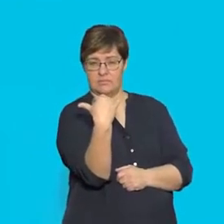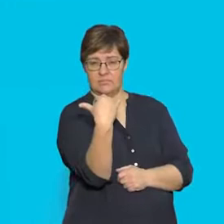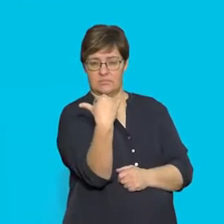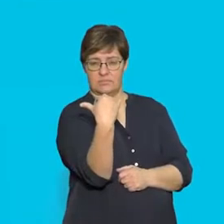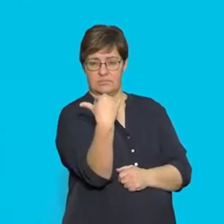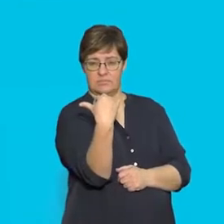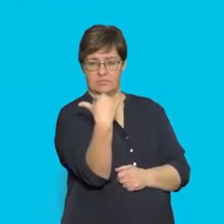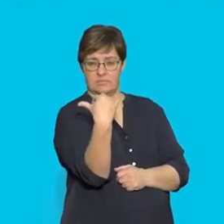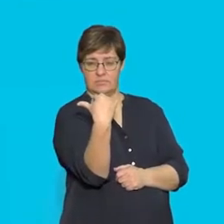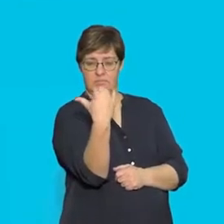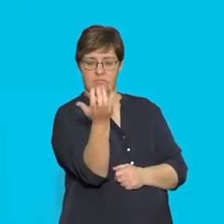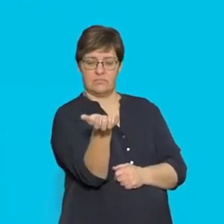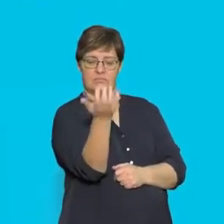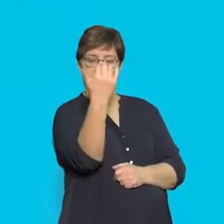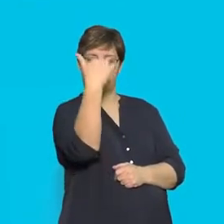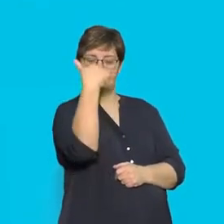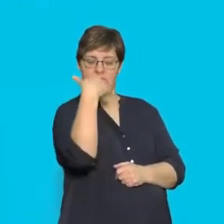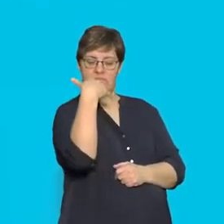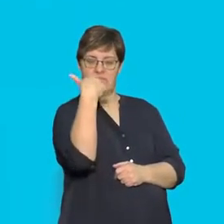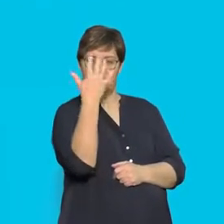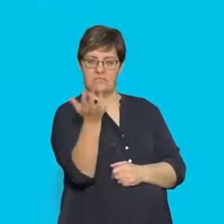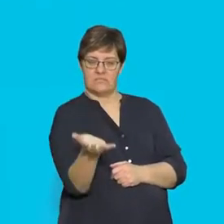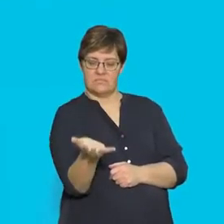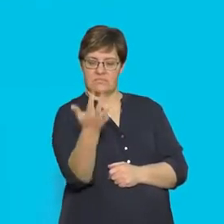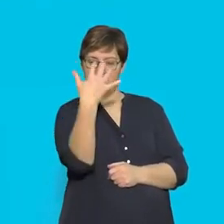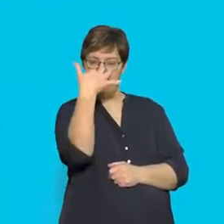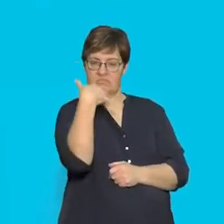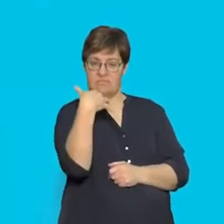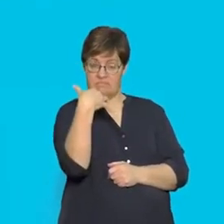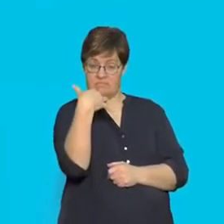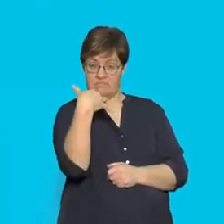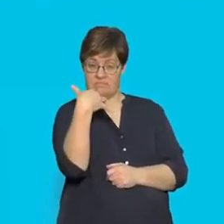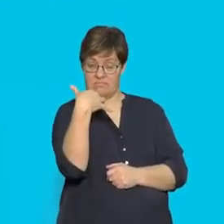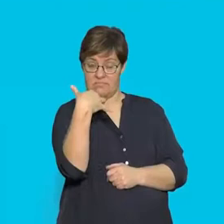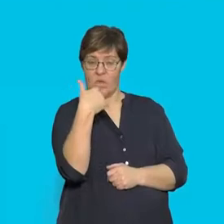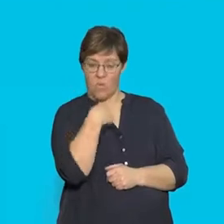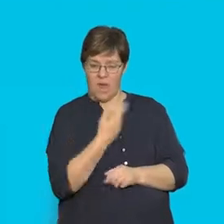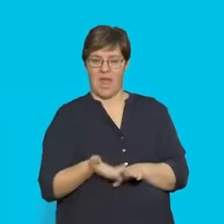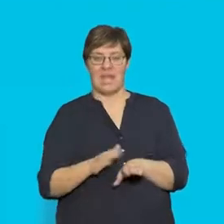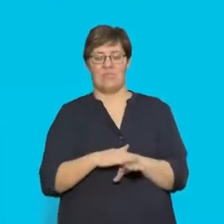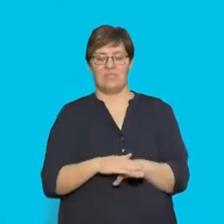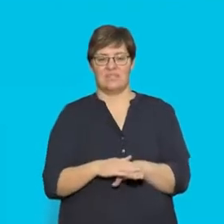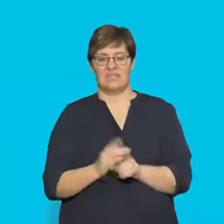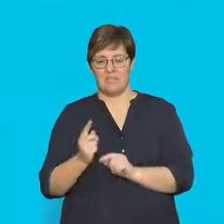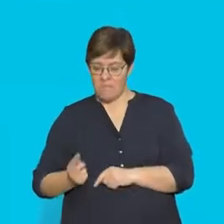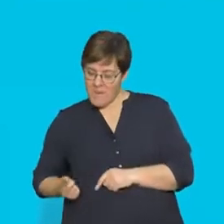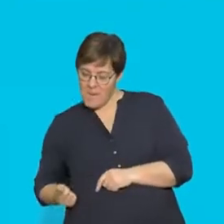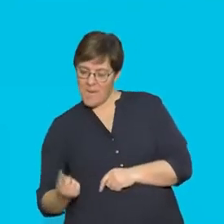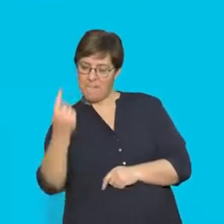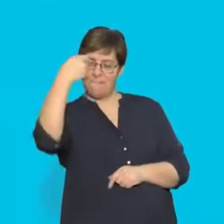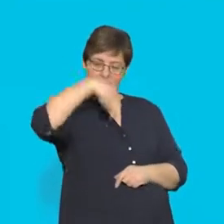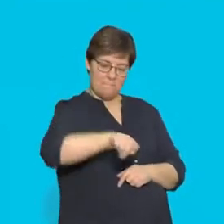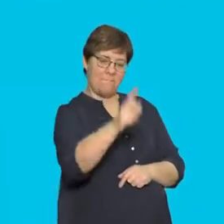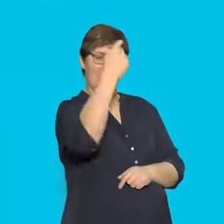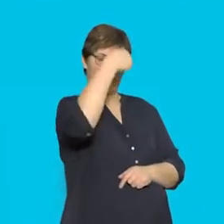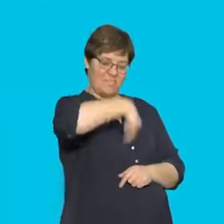the front, and you can see my fingers are curled down over here, pointing downwards, just like those red arrows would